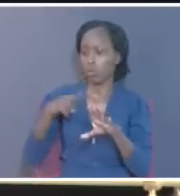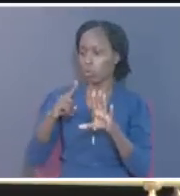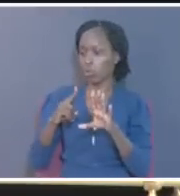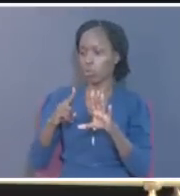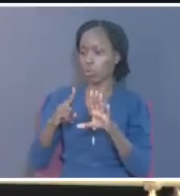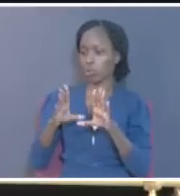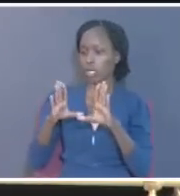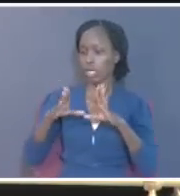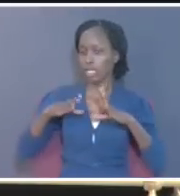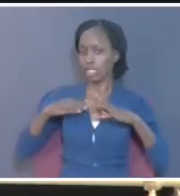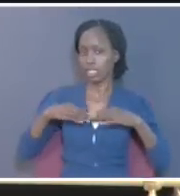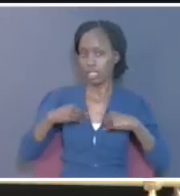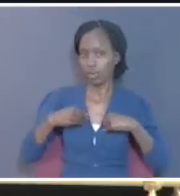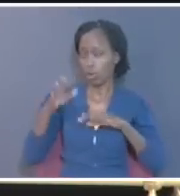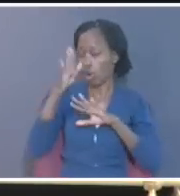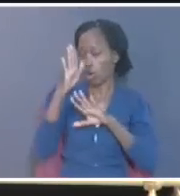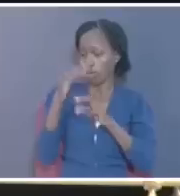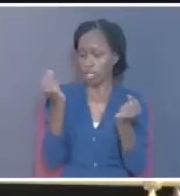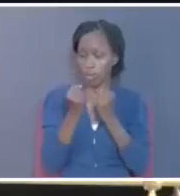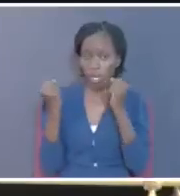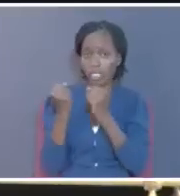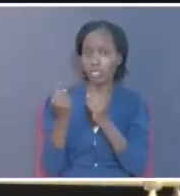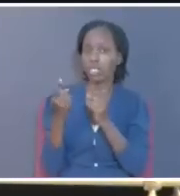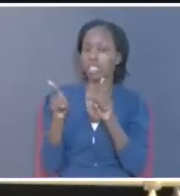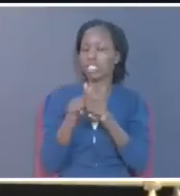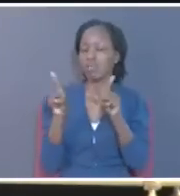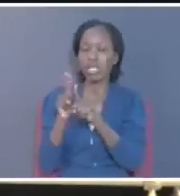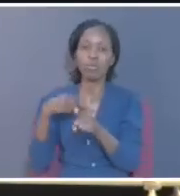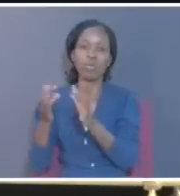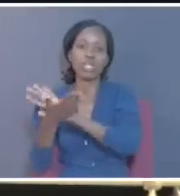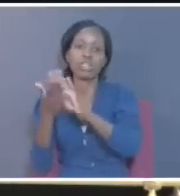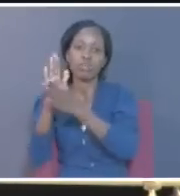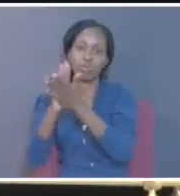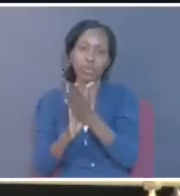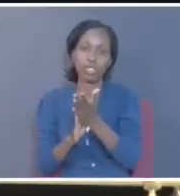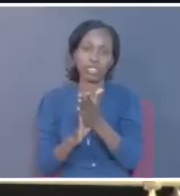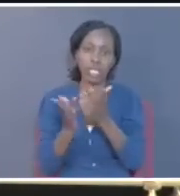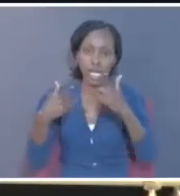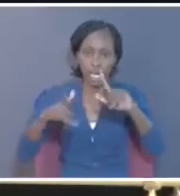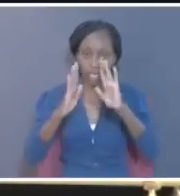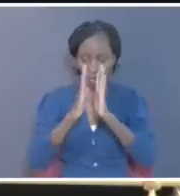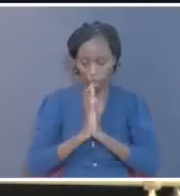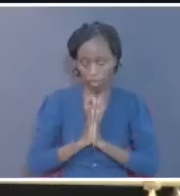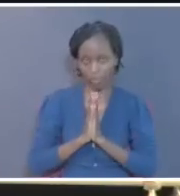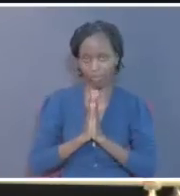we also come to repentance so that we can ascend to His mountain? Shall we pray?